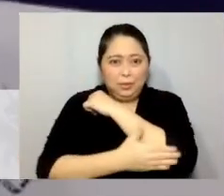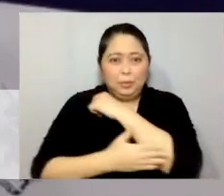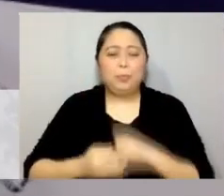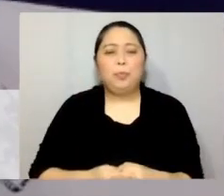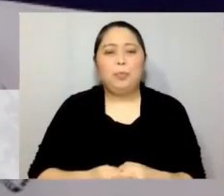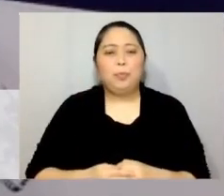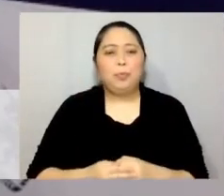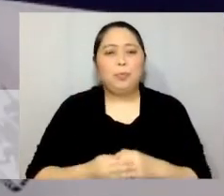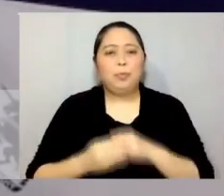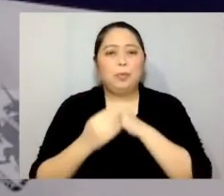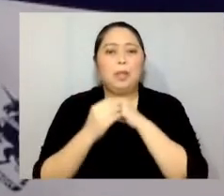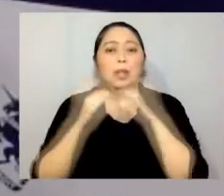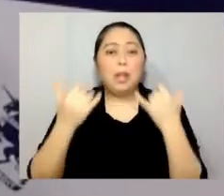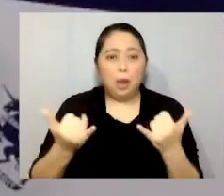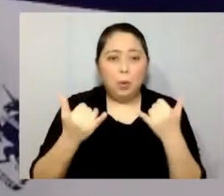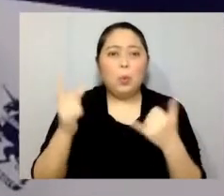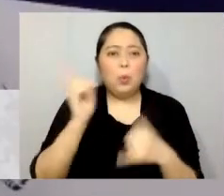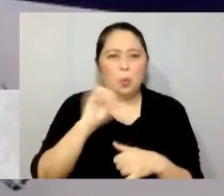a political system